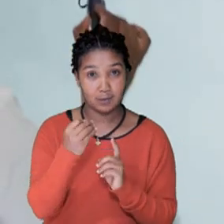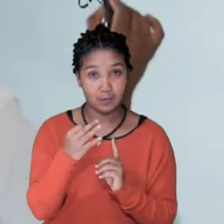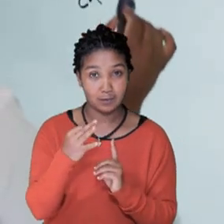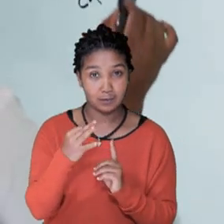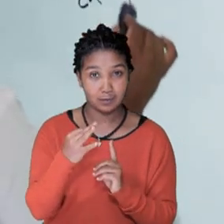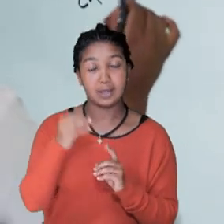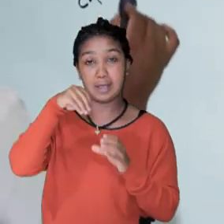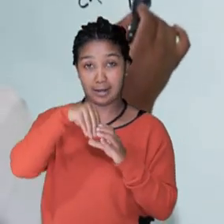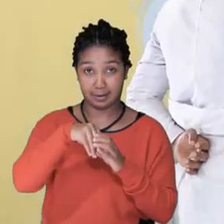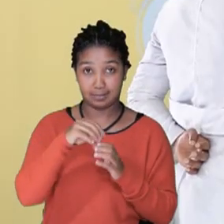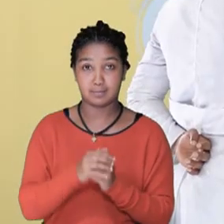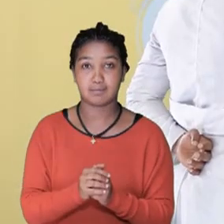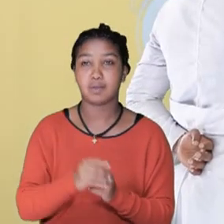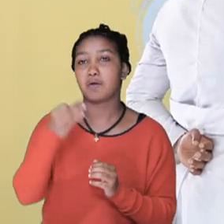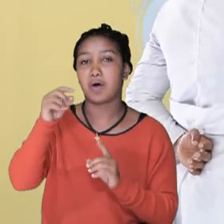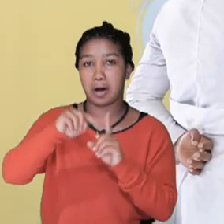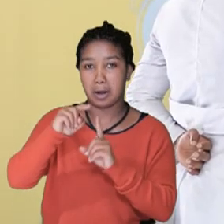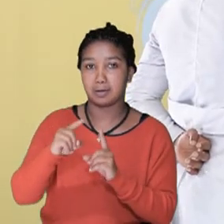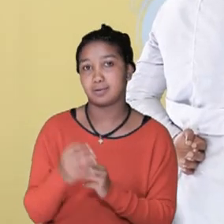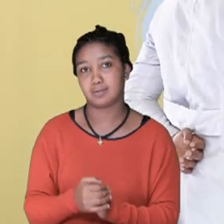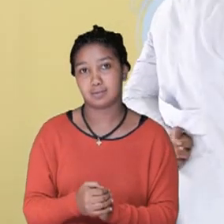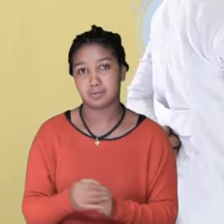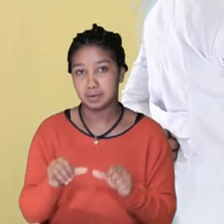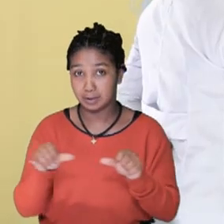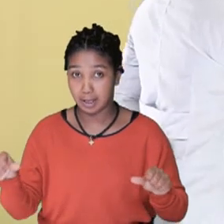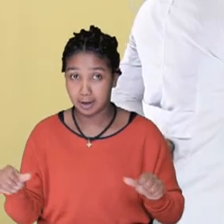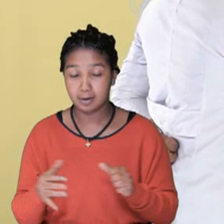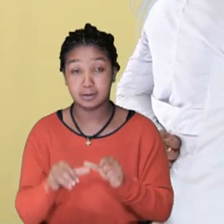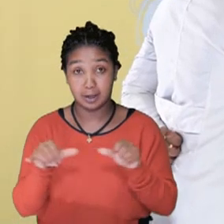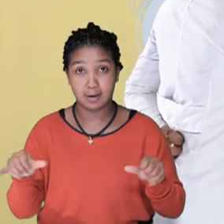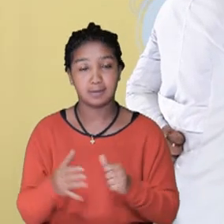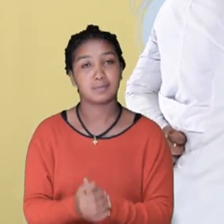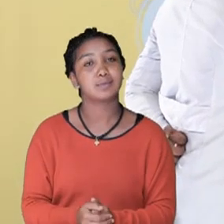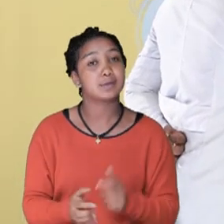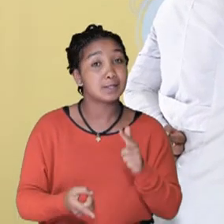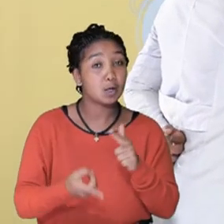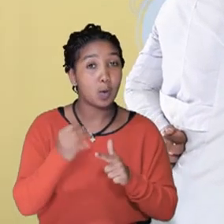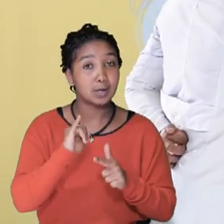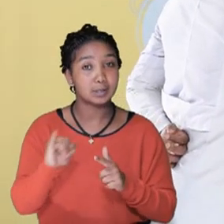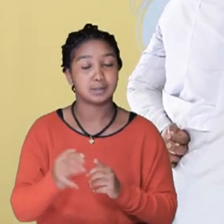in Fahrenheit scale, or temperature in Fahrenheit, and